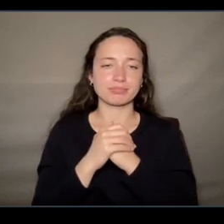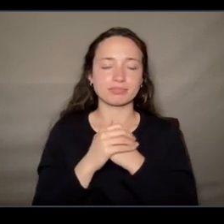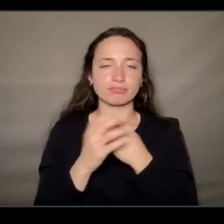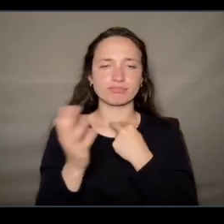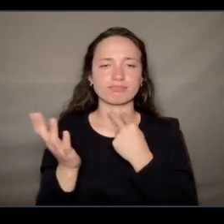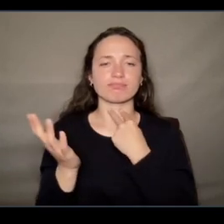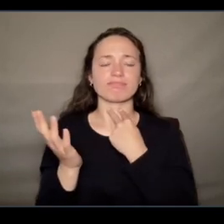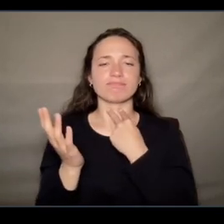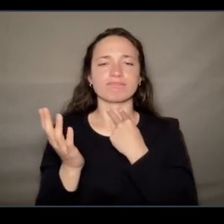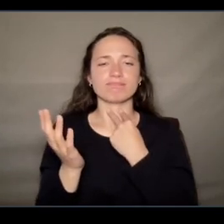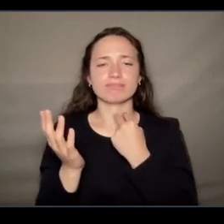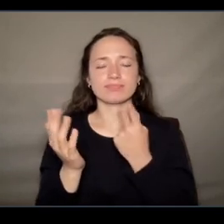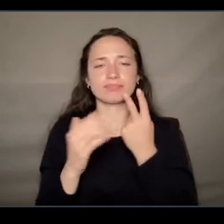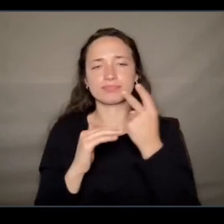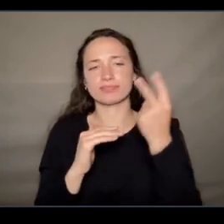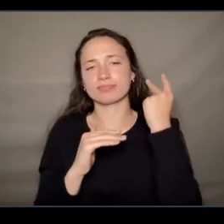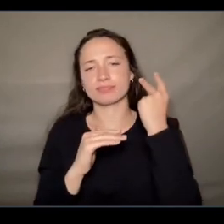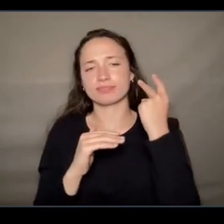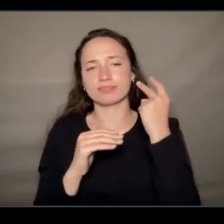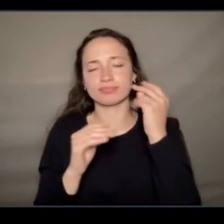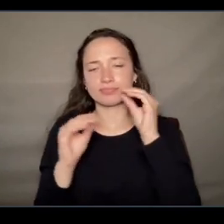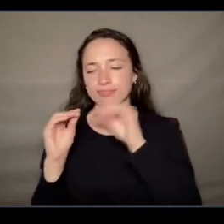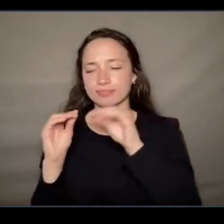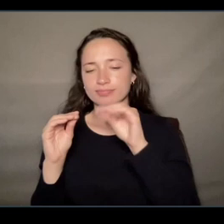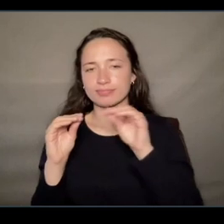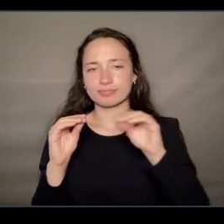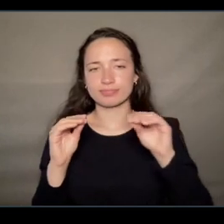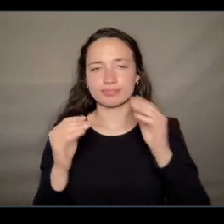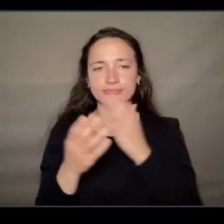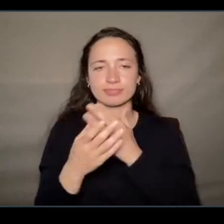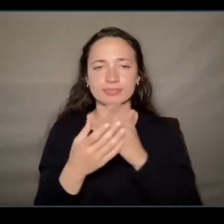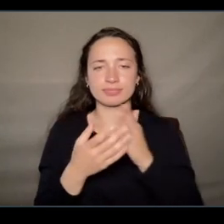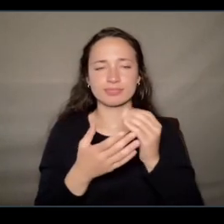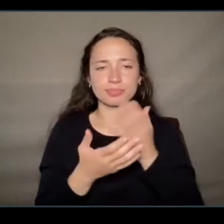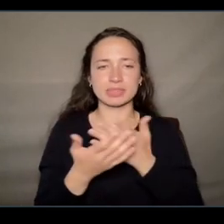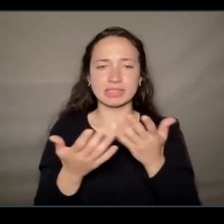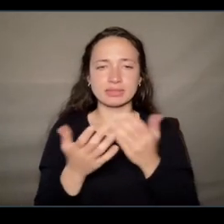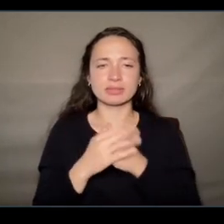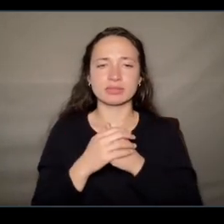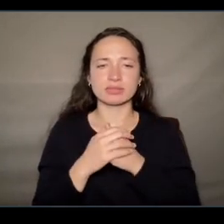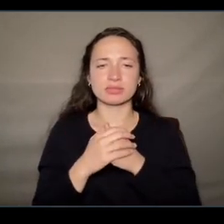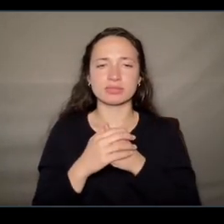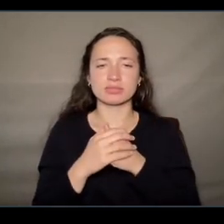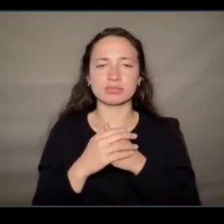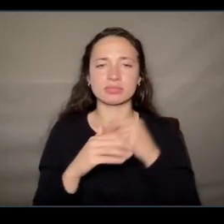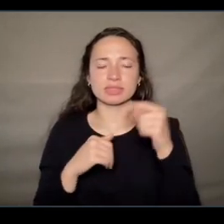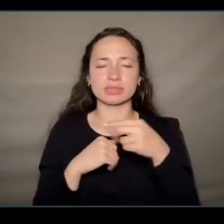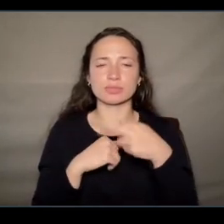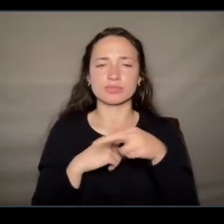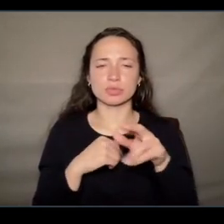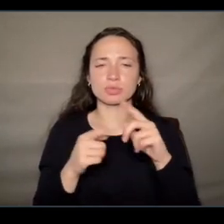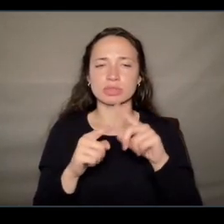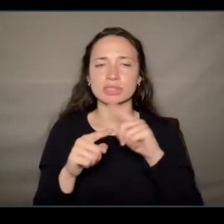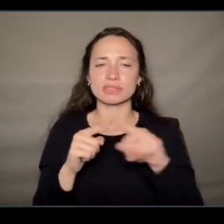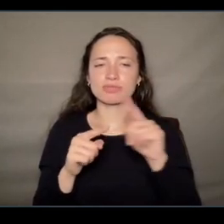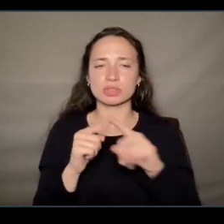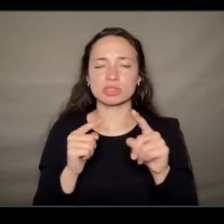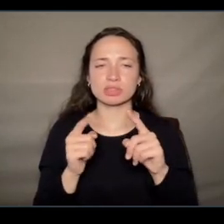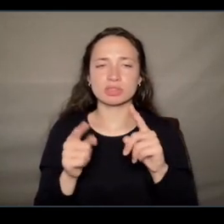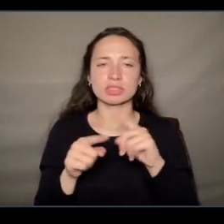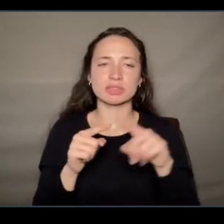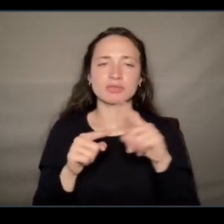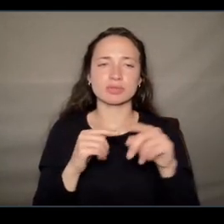I was struck when I looked back and I was putting together a sequence of pieces that this refers to